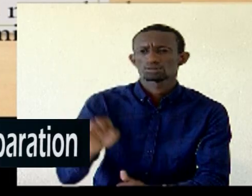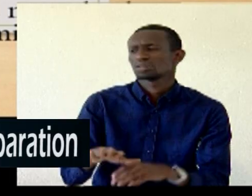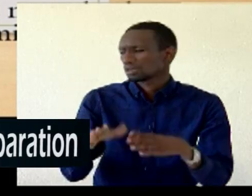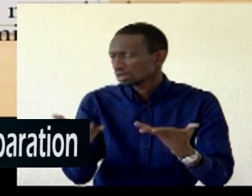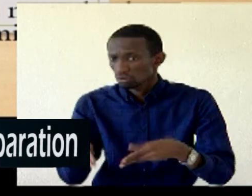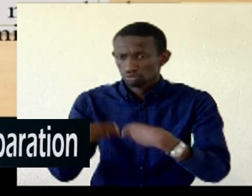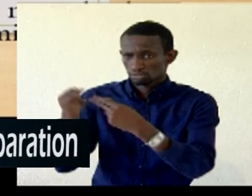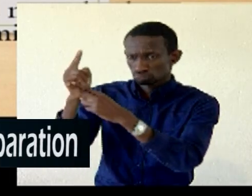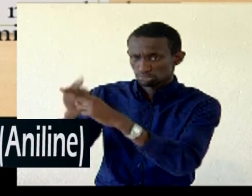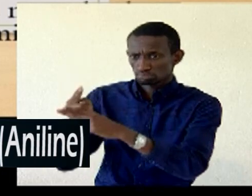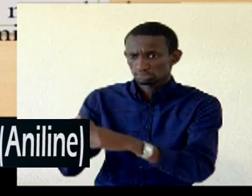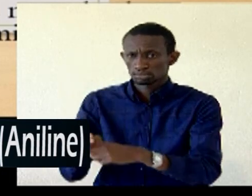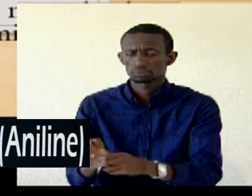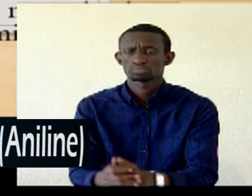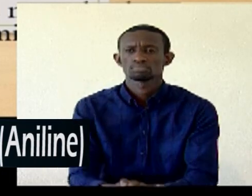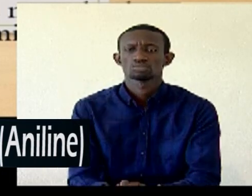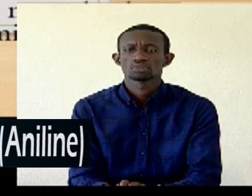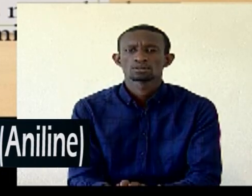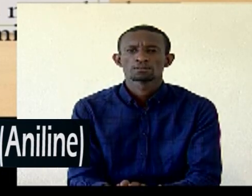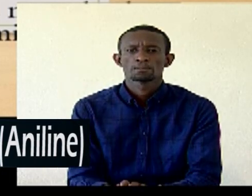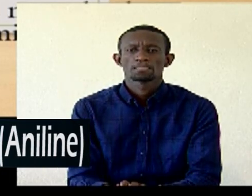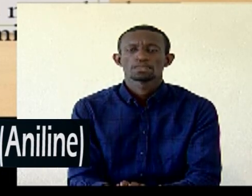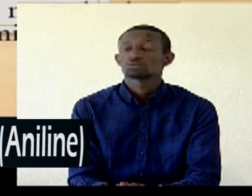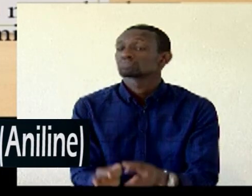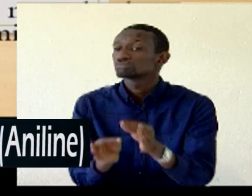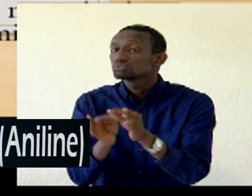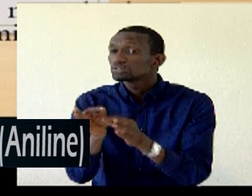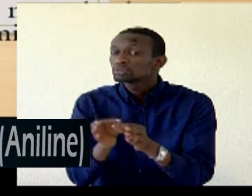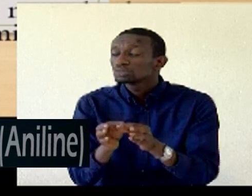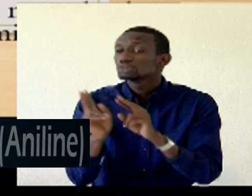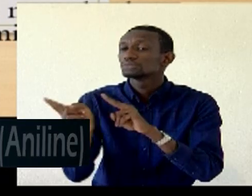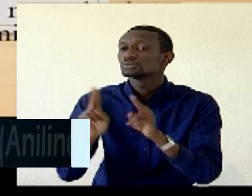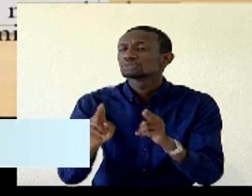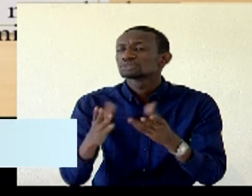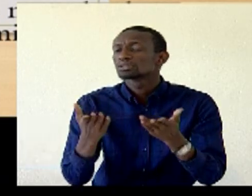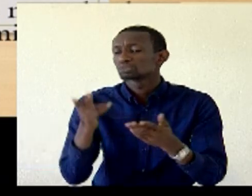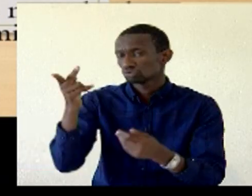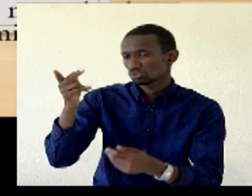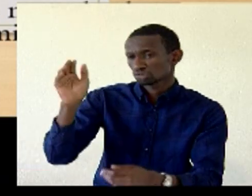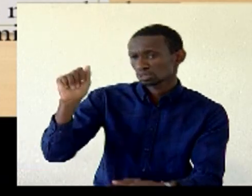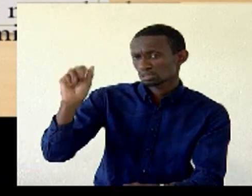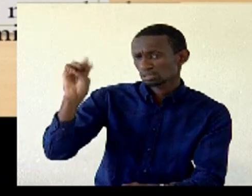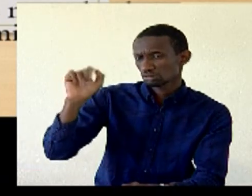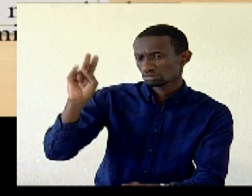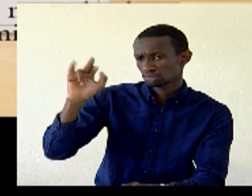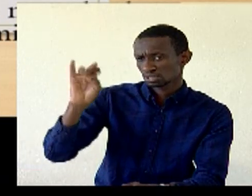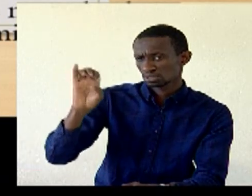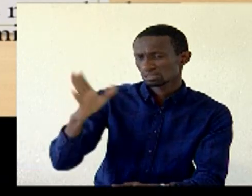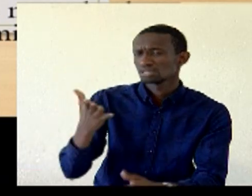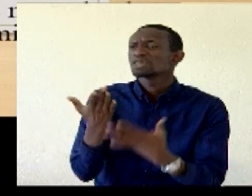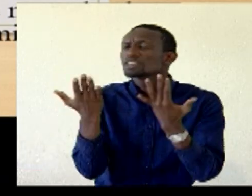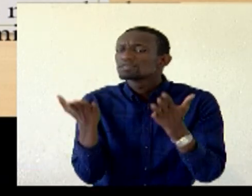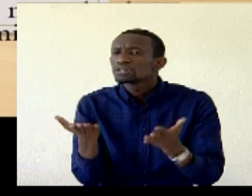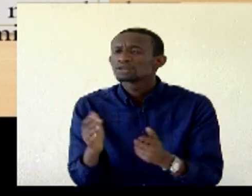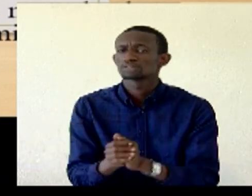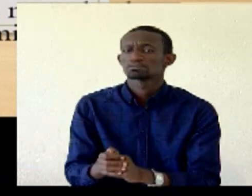we'll just classify them as usual. These amines, whether aliphatic, whether aromatic, they are